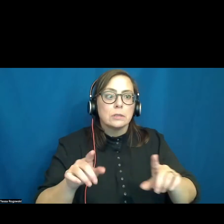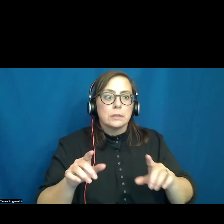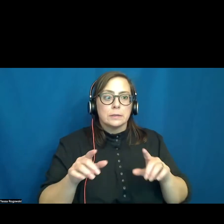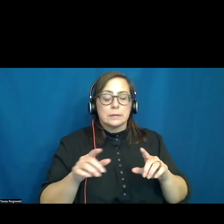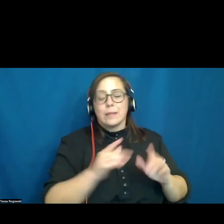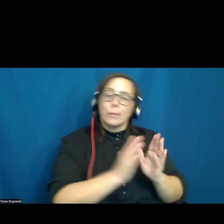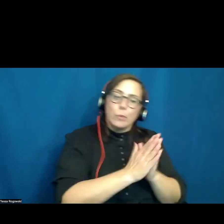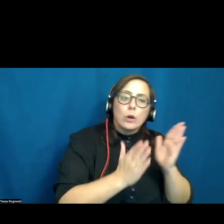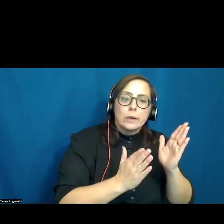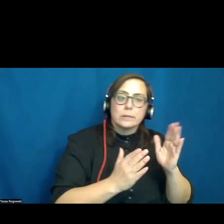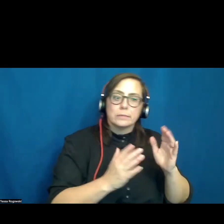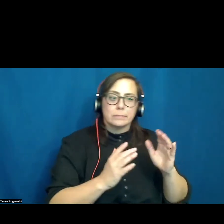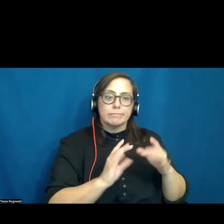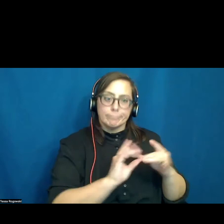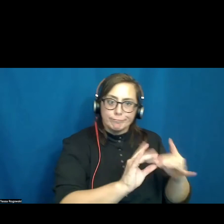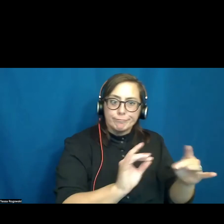book,